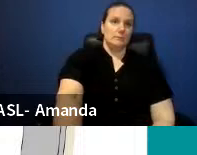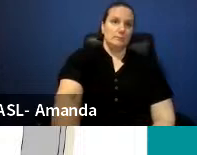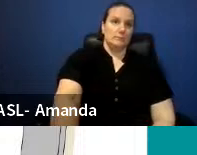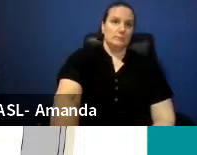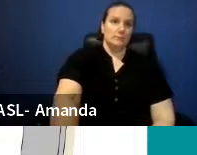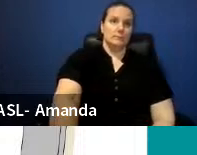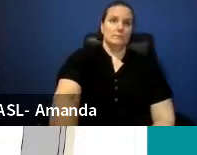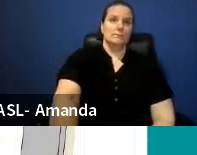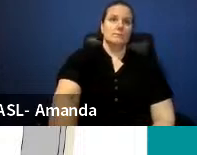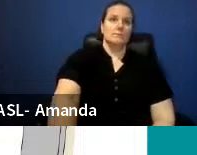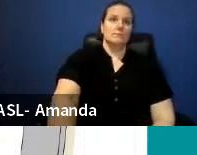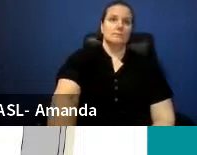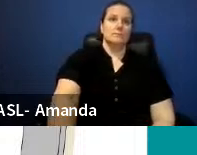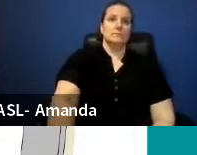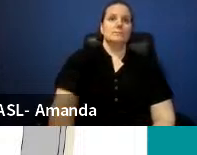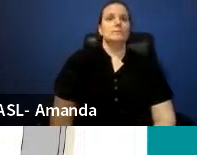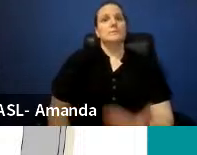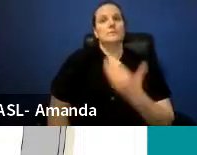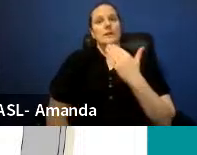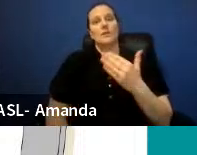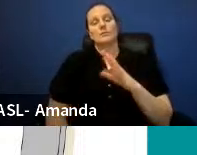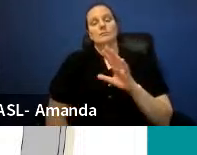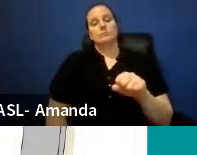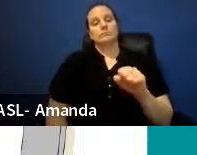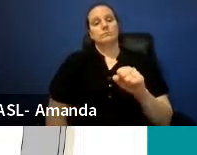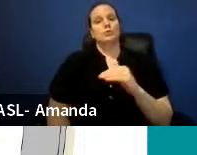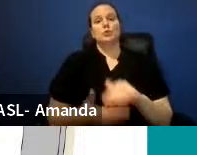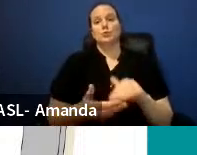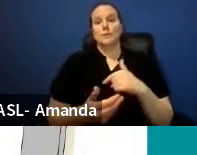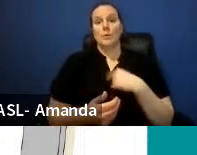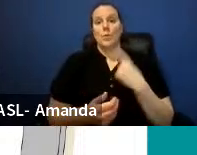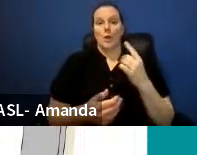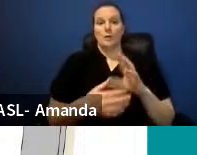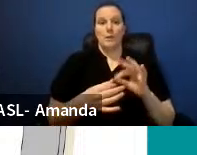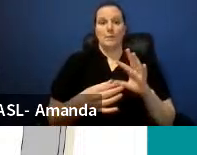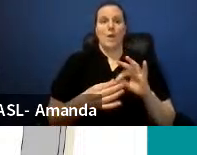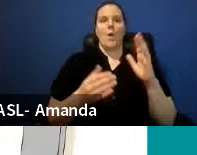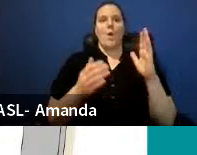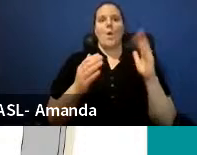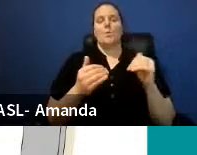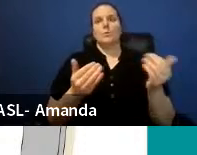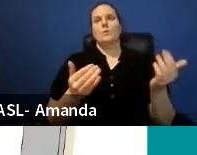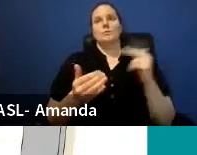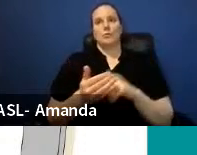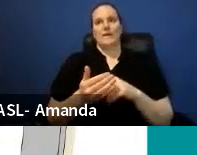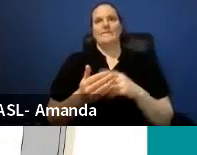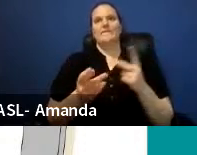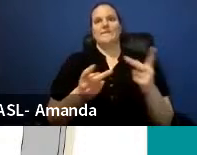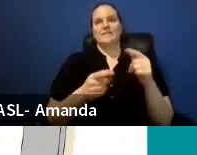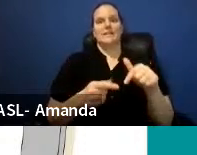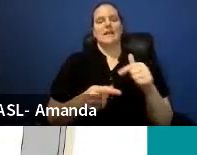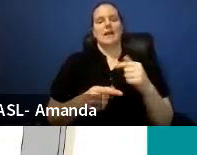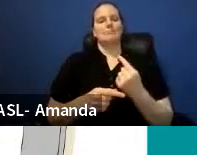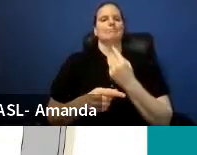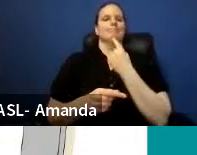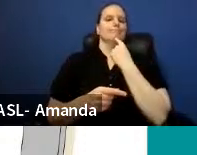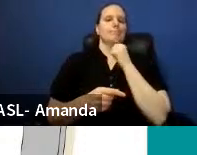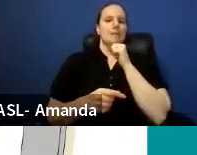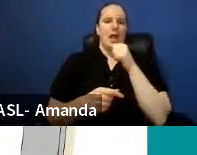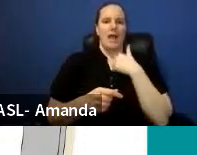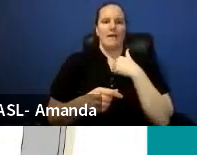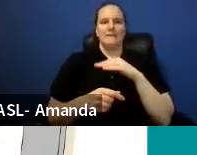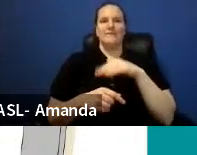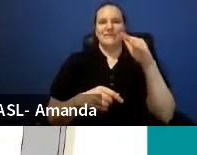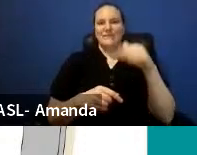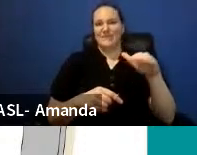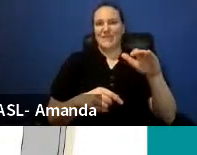Thank you. Excuse me. One of my comments was, I hope we're going to revisit this because I'm disappointed we don't have elevations,